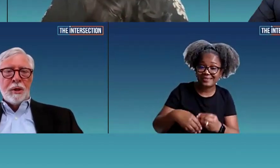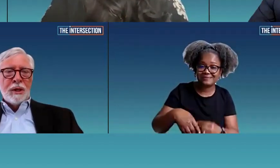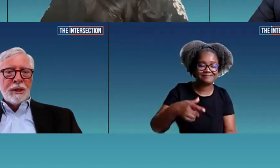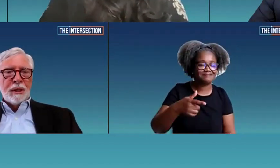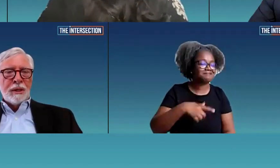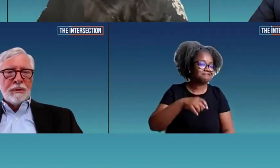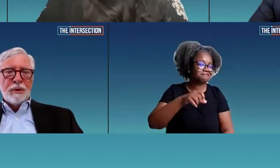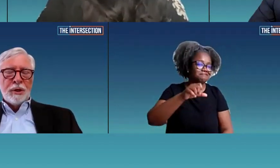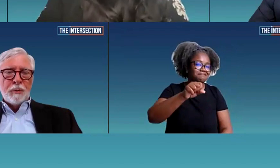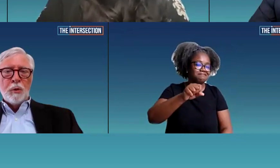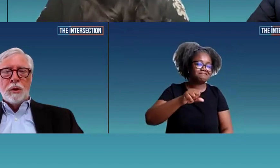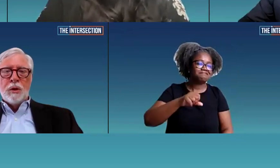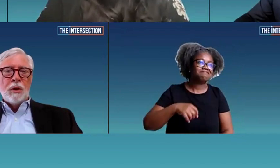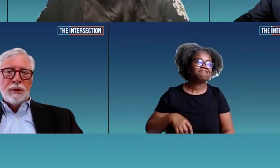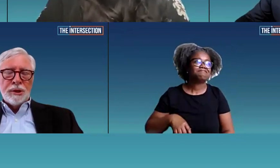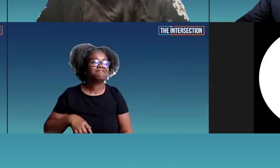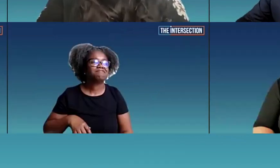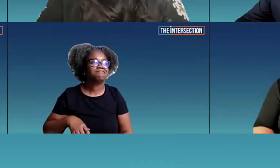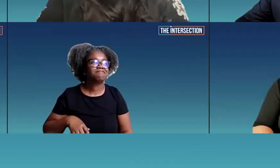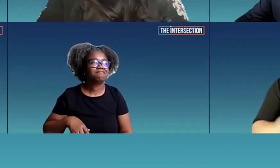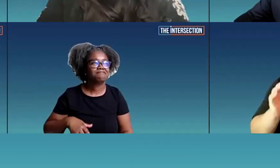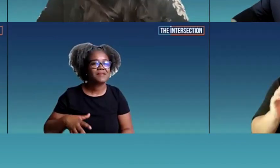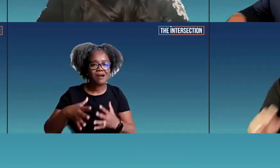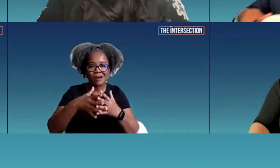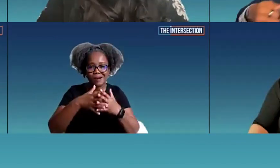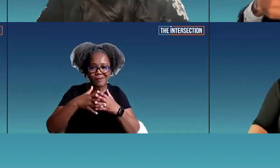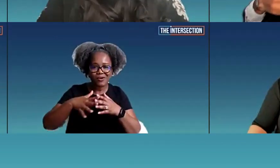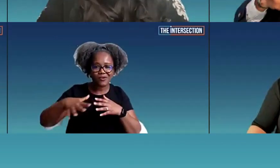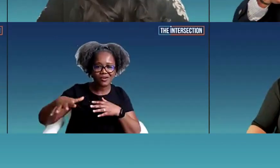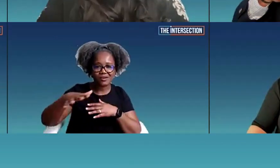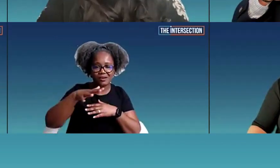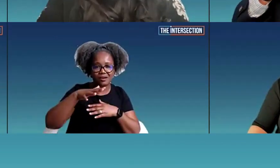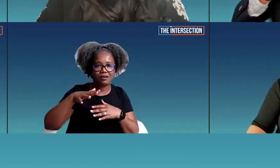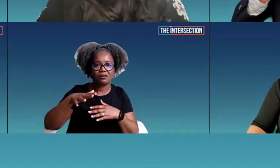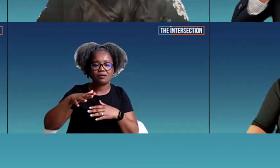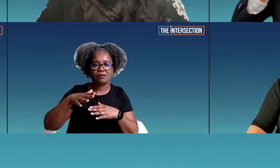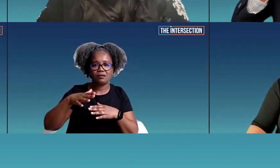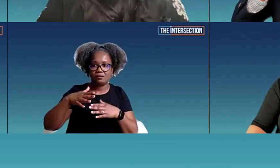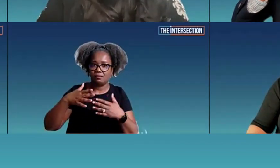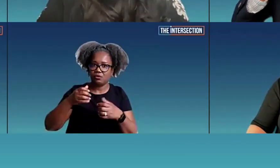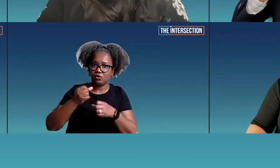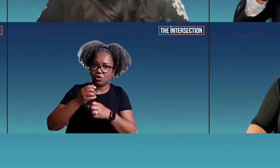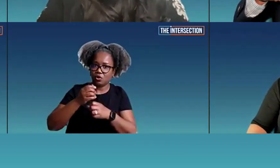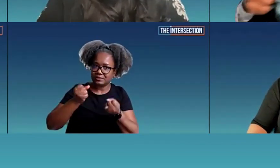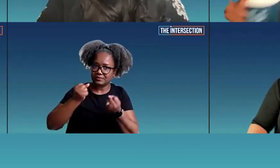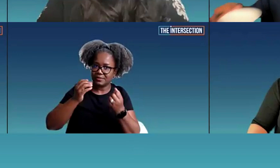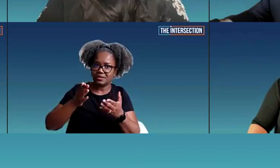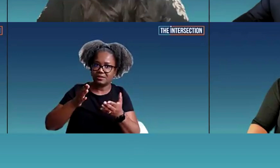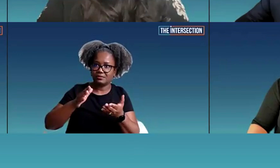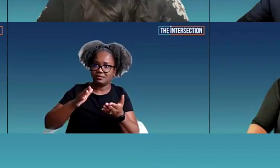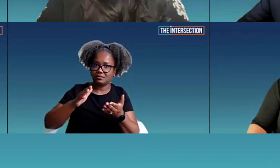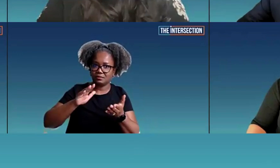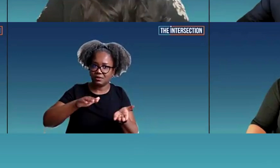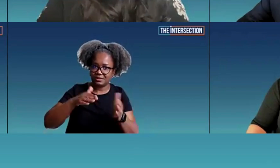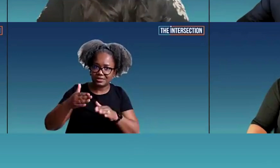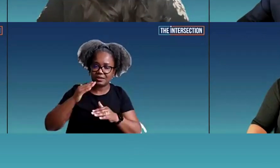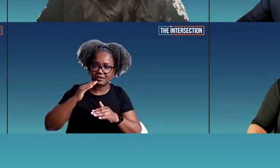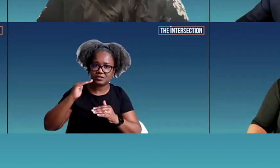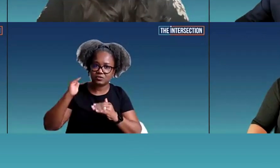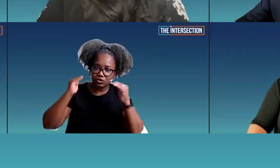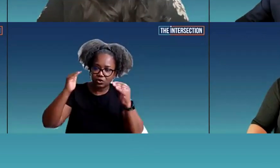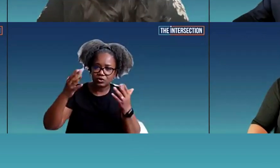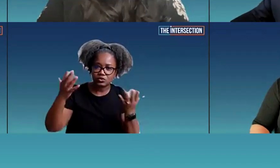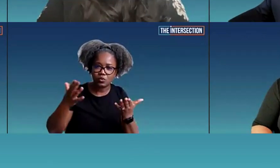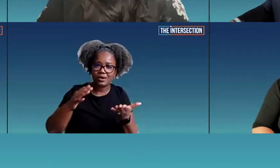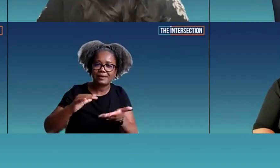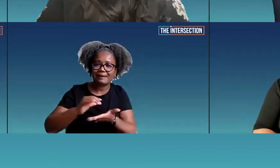killers in America, the number one causes of premature death of adults are cancer and